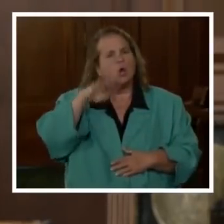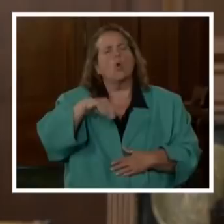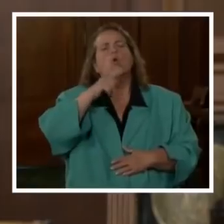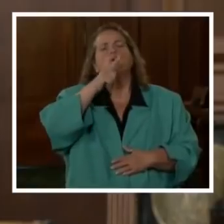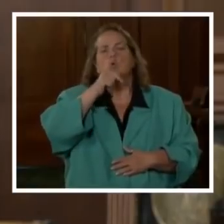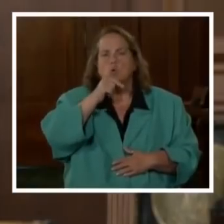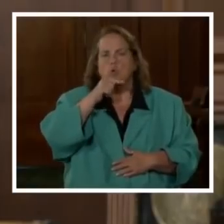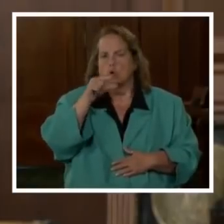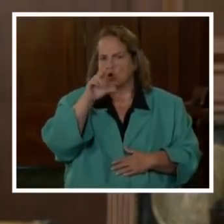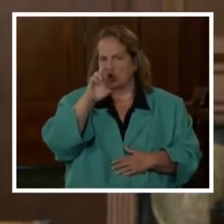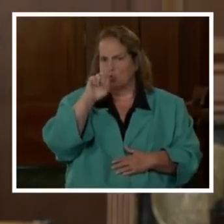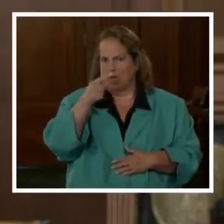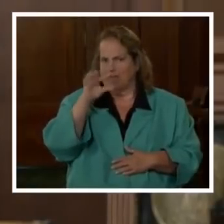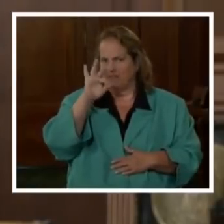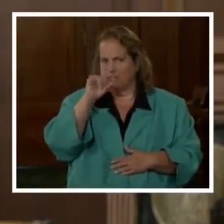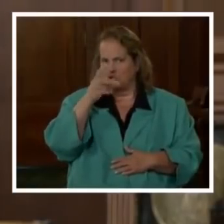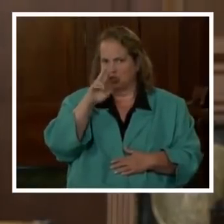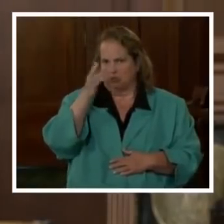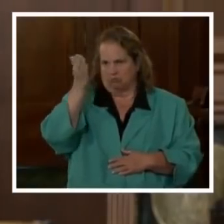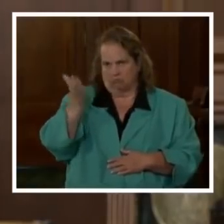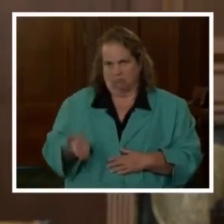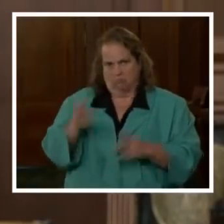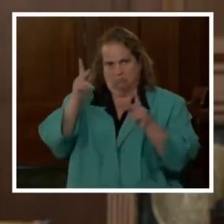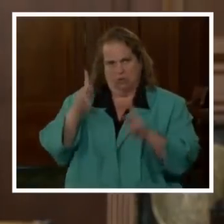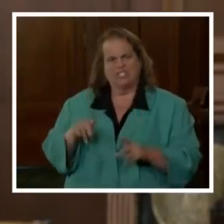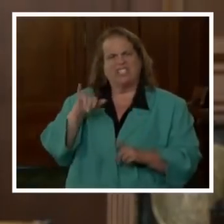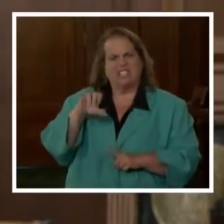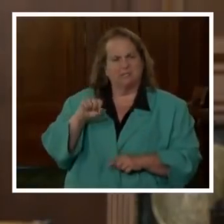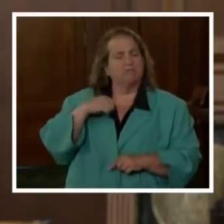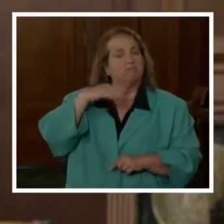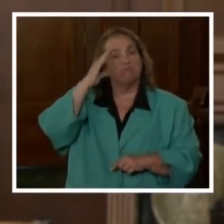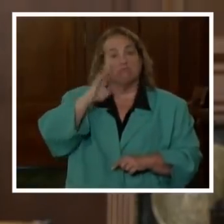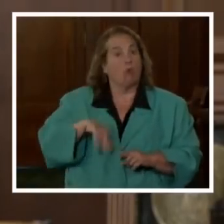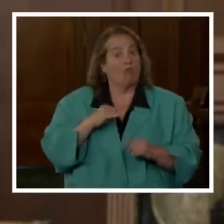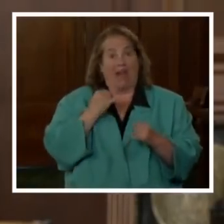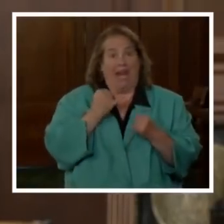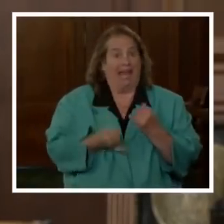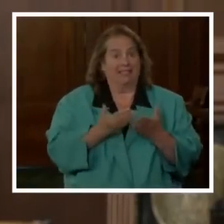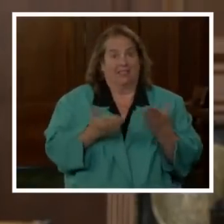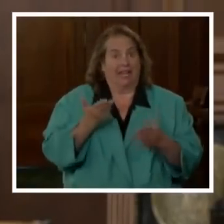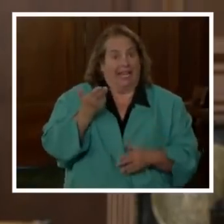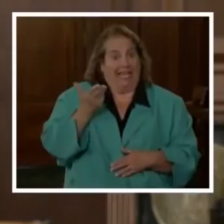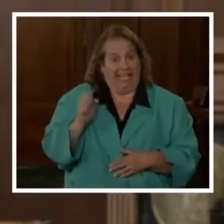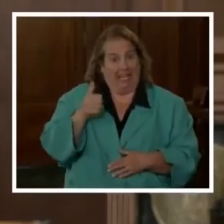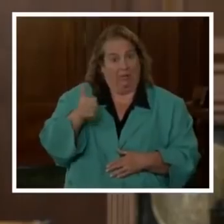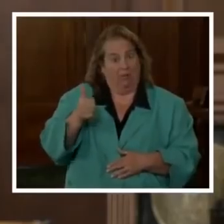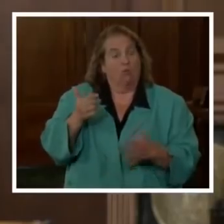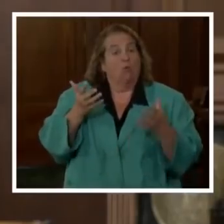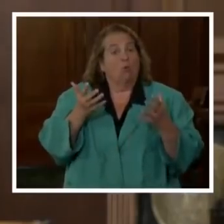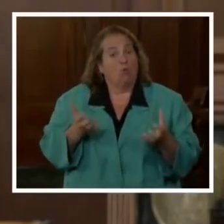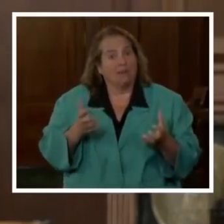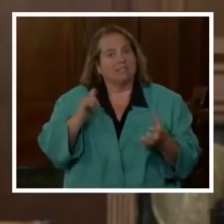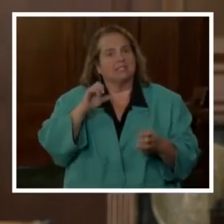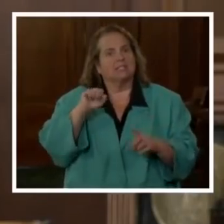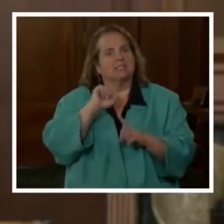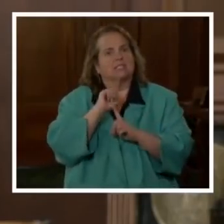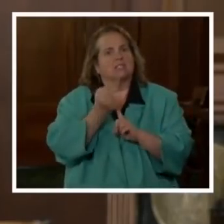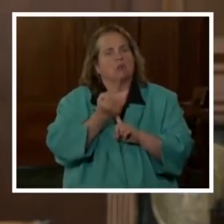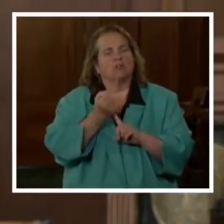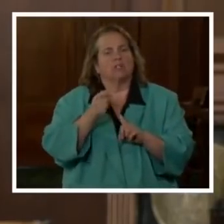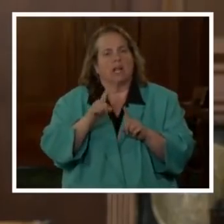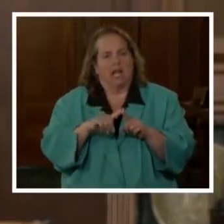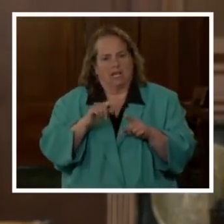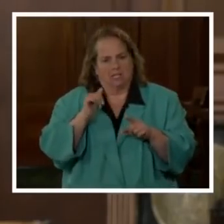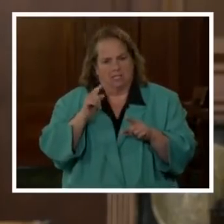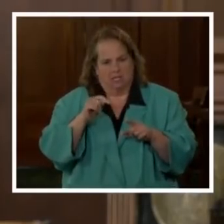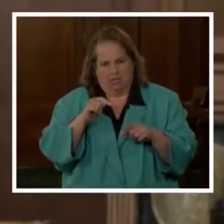is. And I know the last thing he wants is the situation as it's